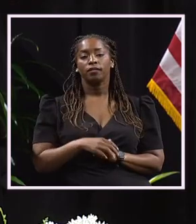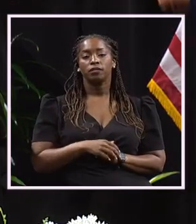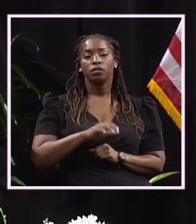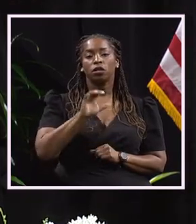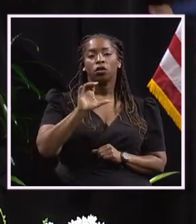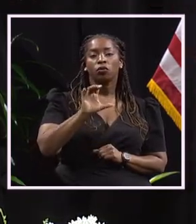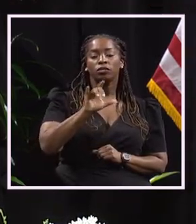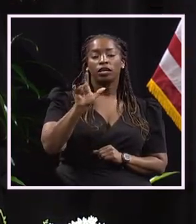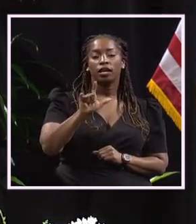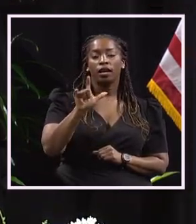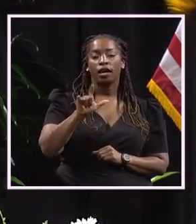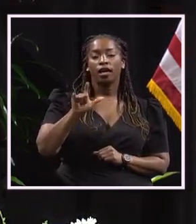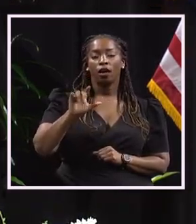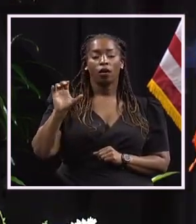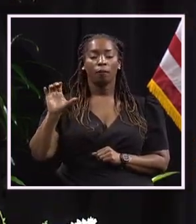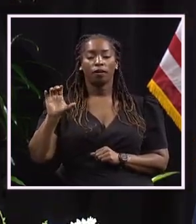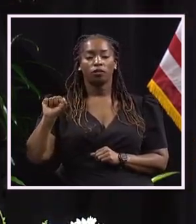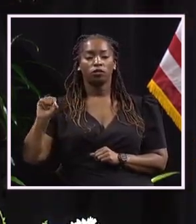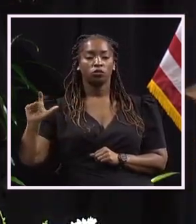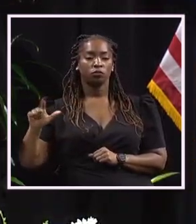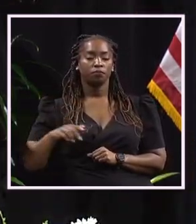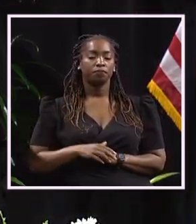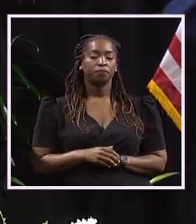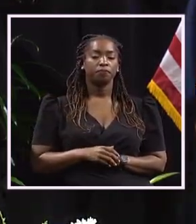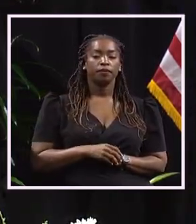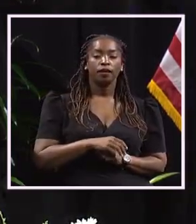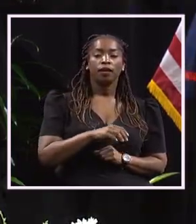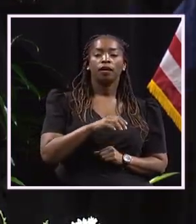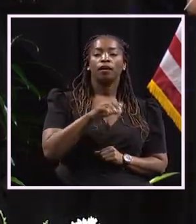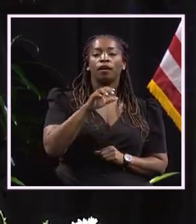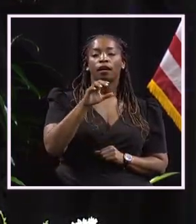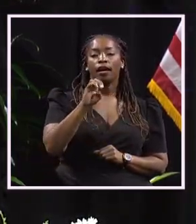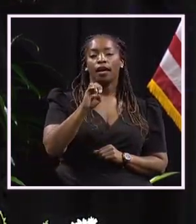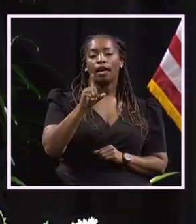cum laude, Cameron Edward Meyer, cum laude,